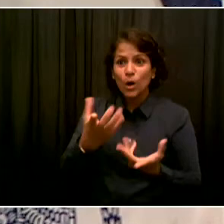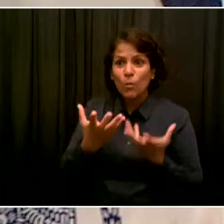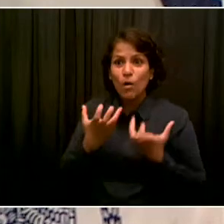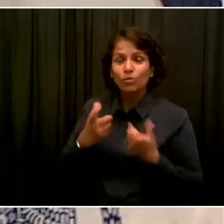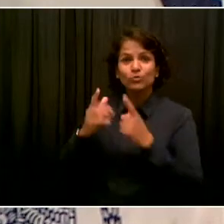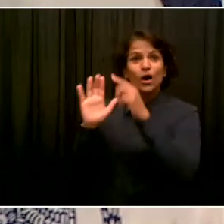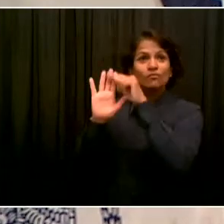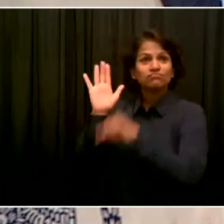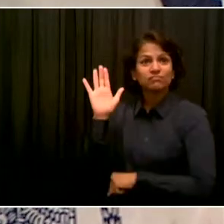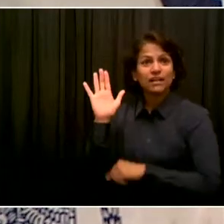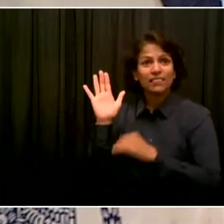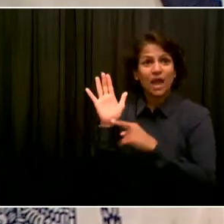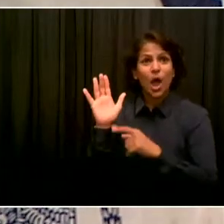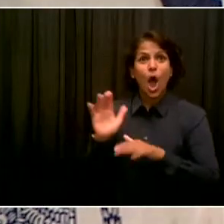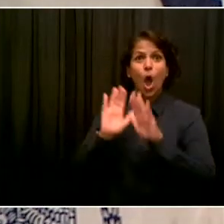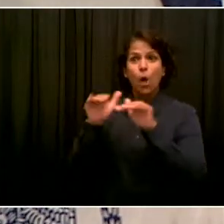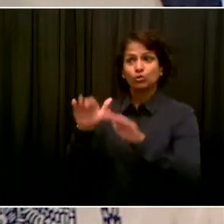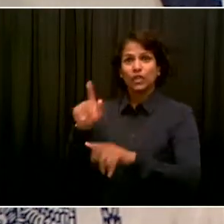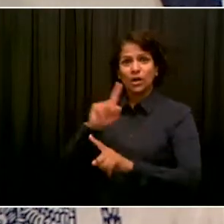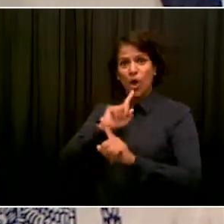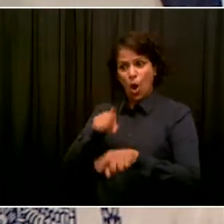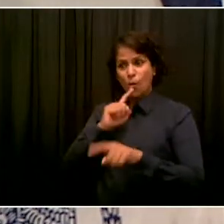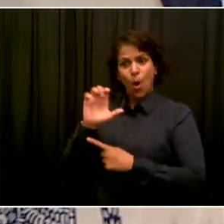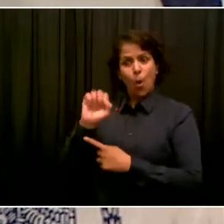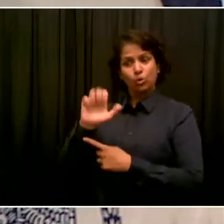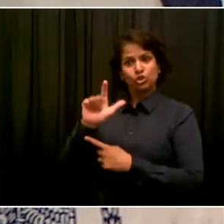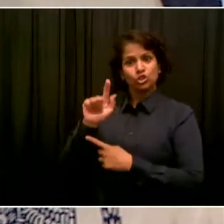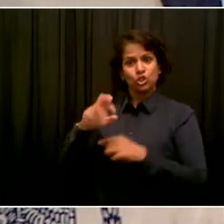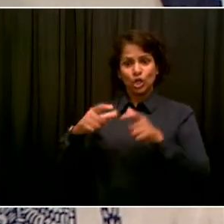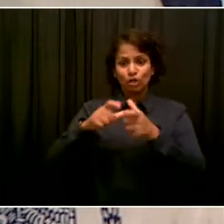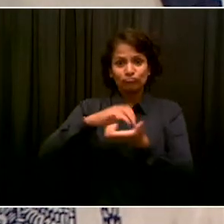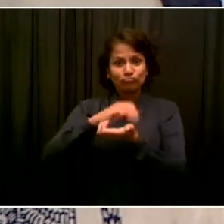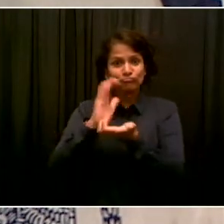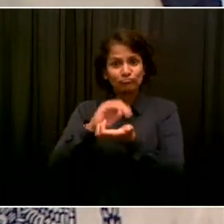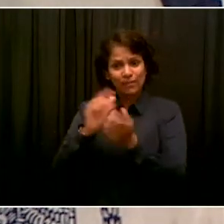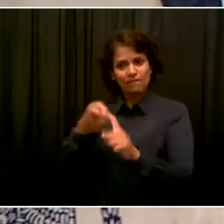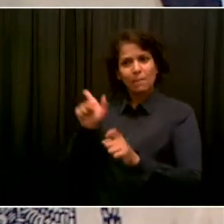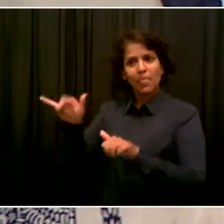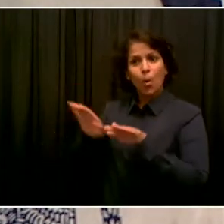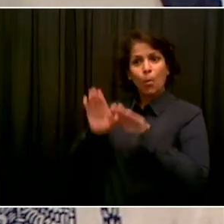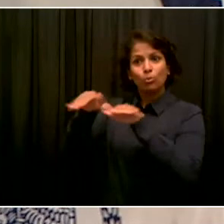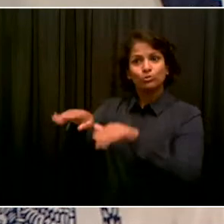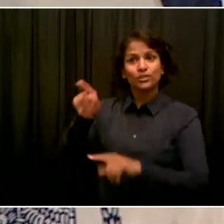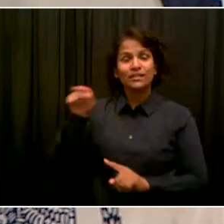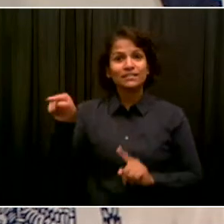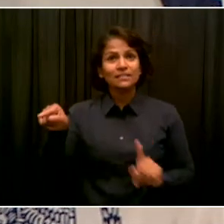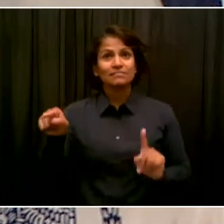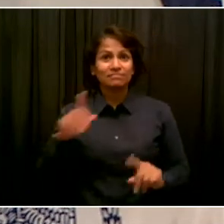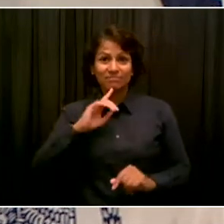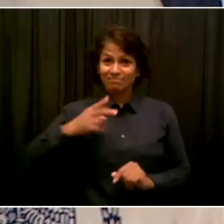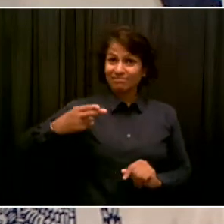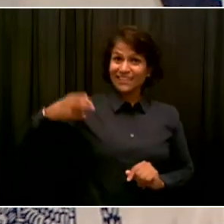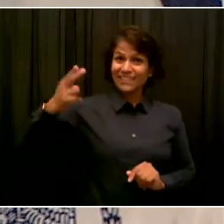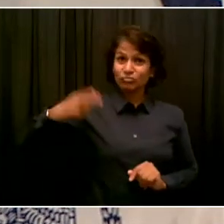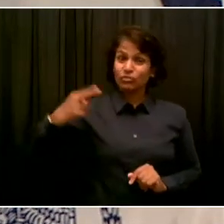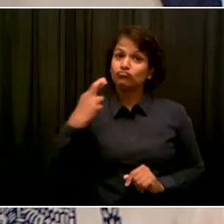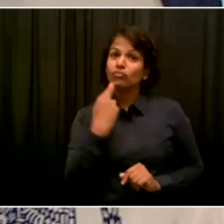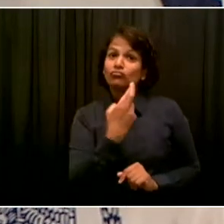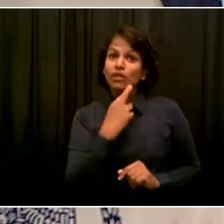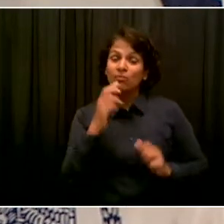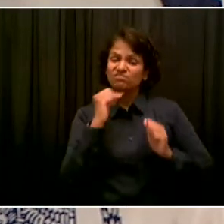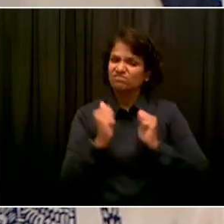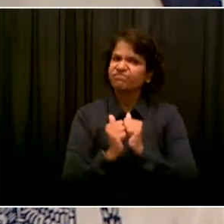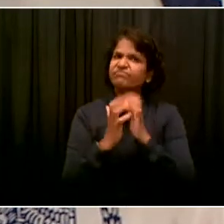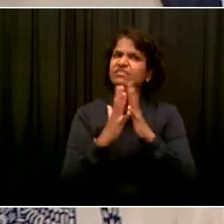Bar, but you also get a big dose of history. The Oyster Bar has been there for over 100 years, as long as Grand Central Station's